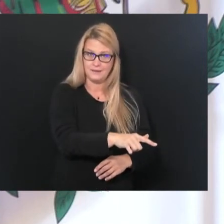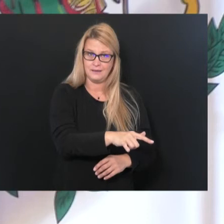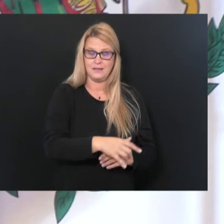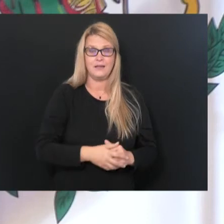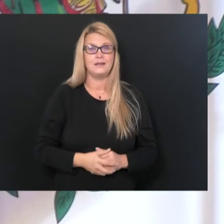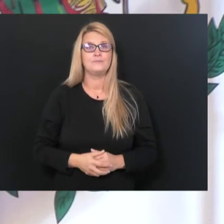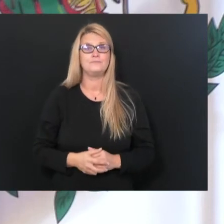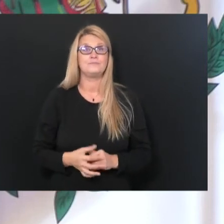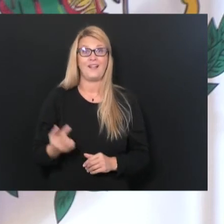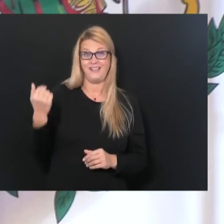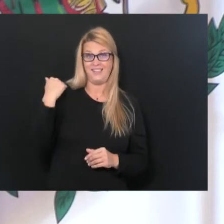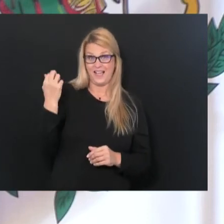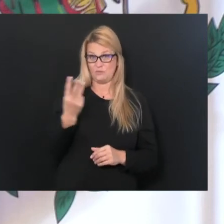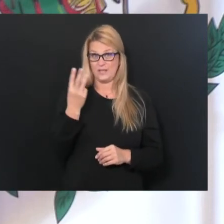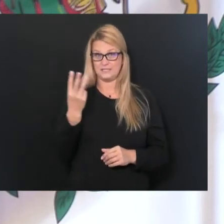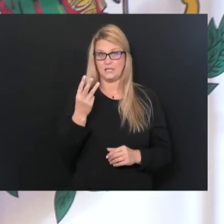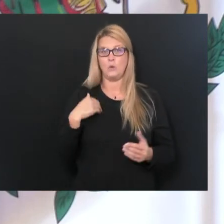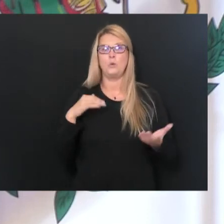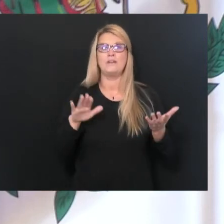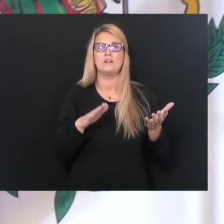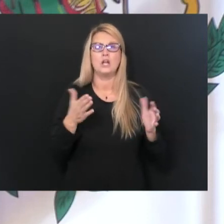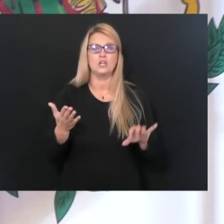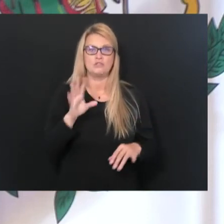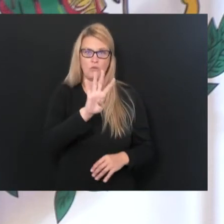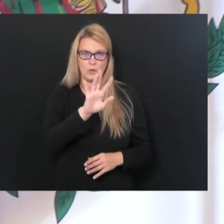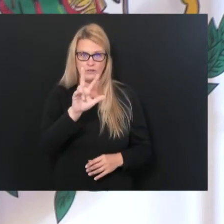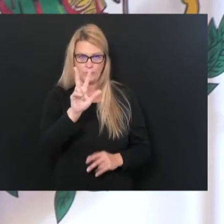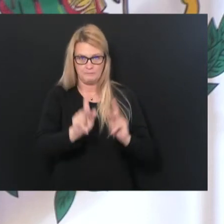Since Wednesday, we've lost 43.